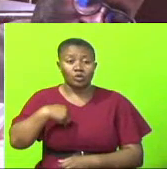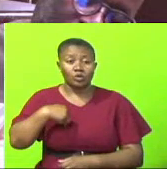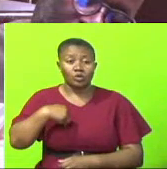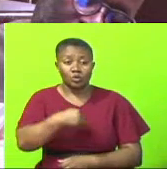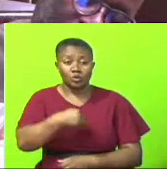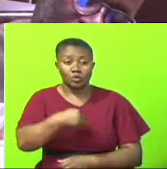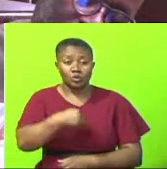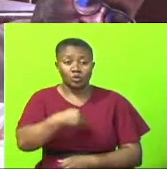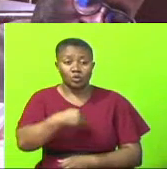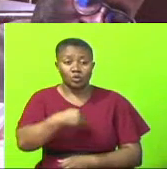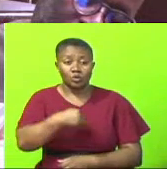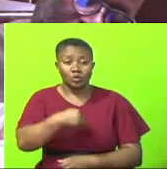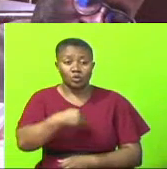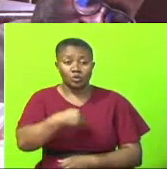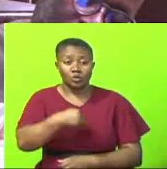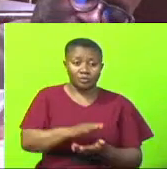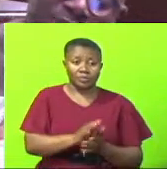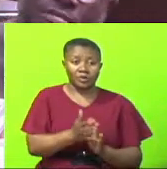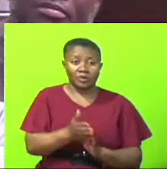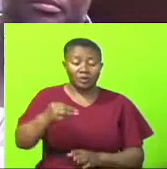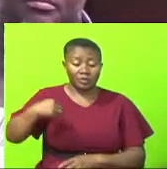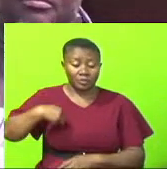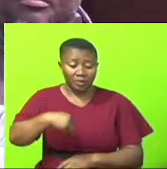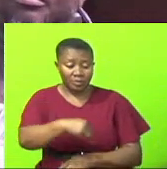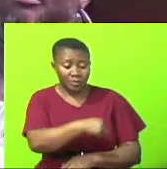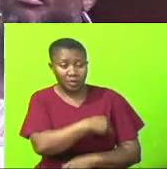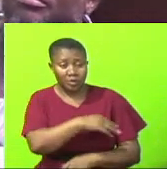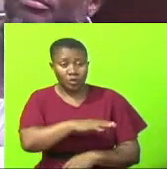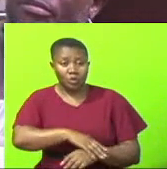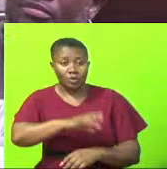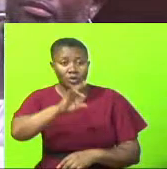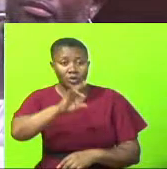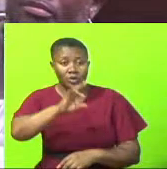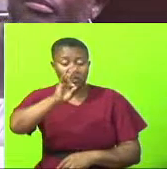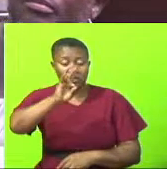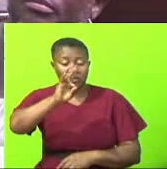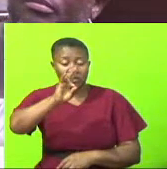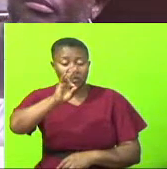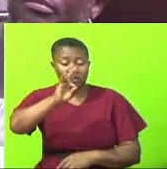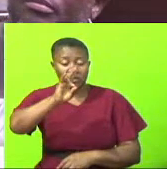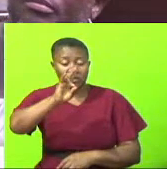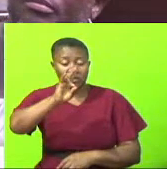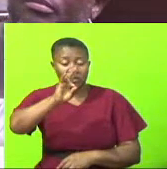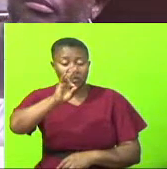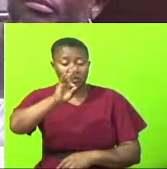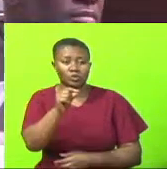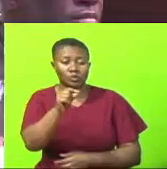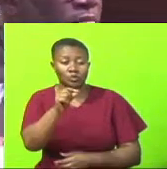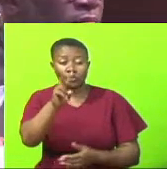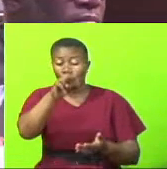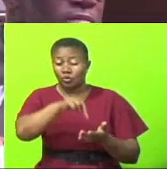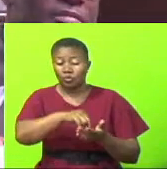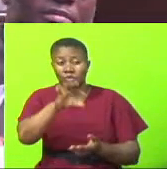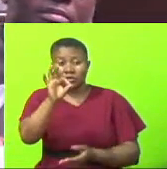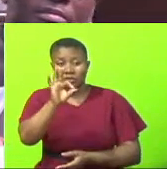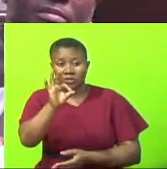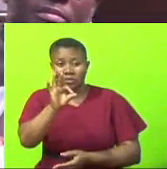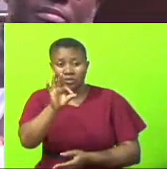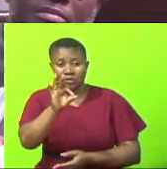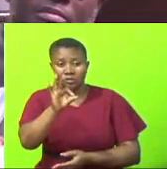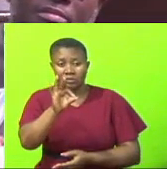House on 7th of January 2009. Meanwhile, I was elected in